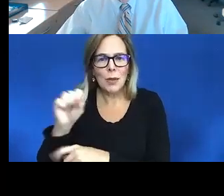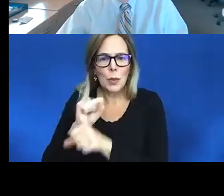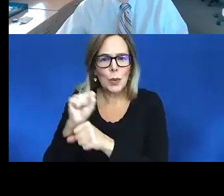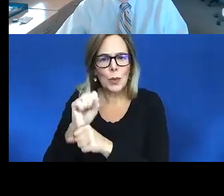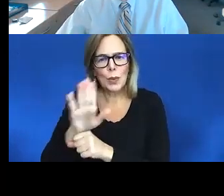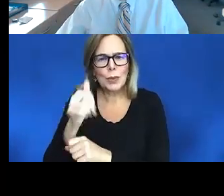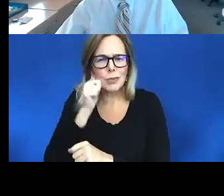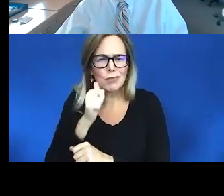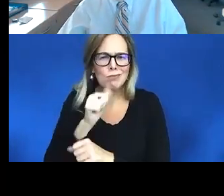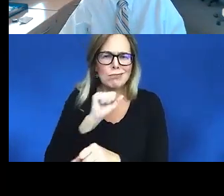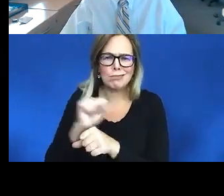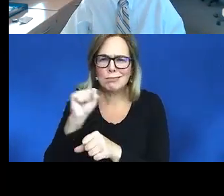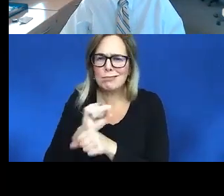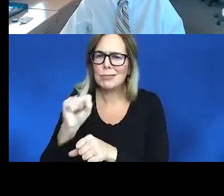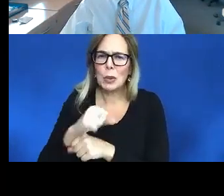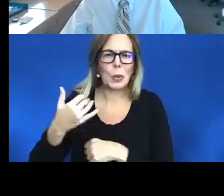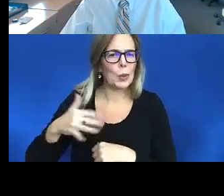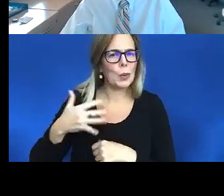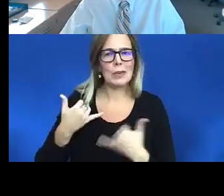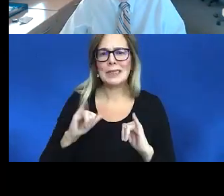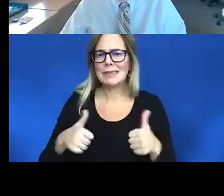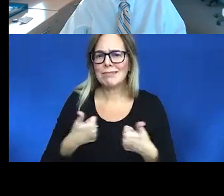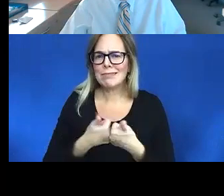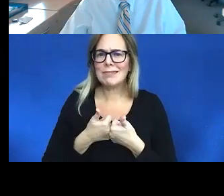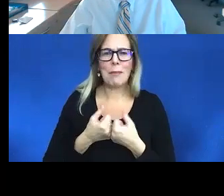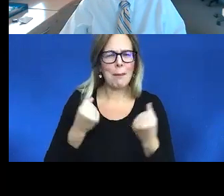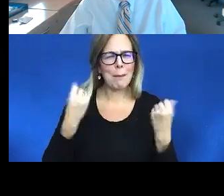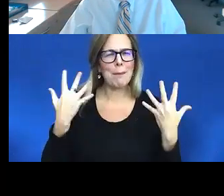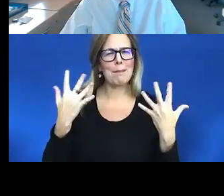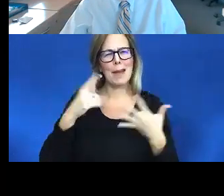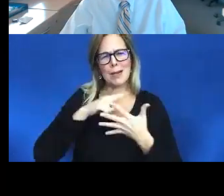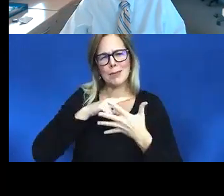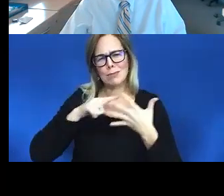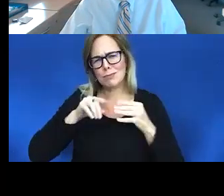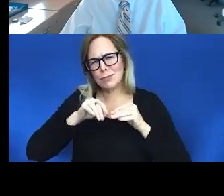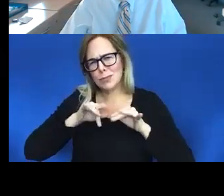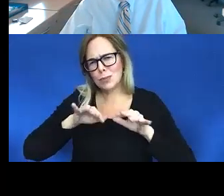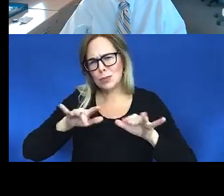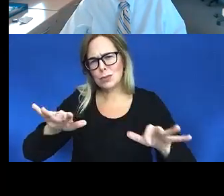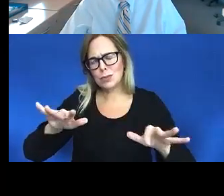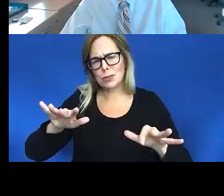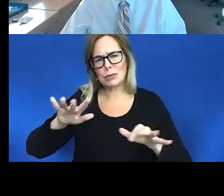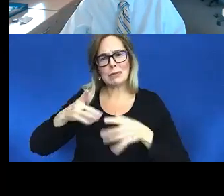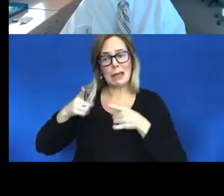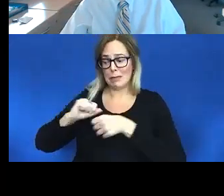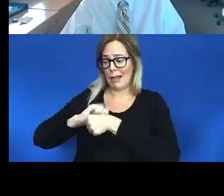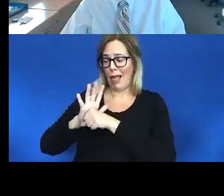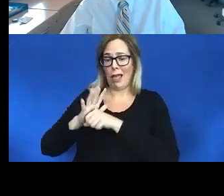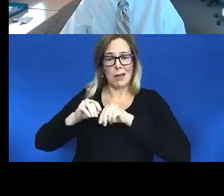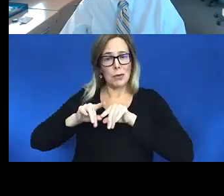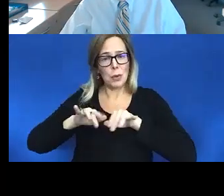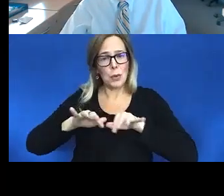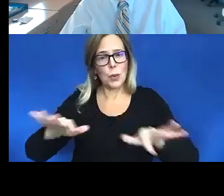work. We're still challenged with the many ripple effects of the pandemic, but I can't thank you enough for your